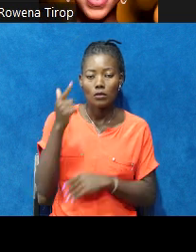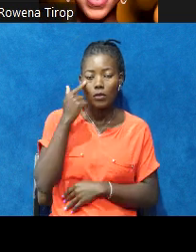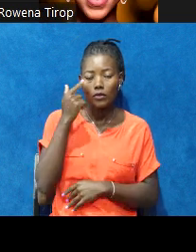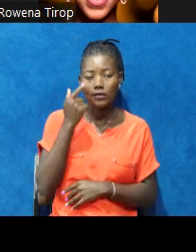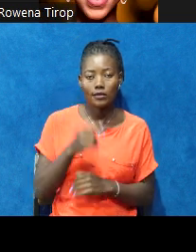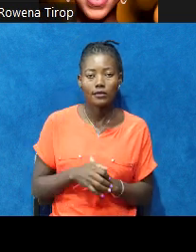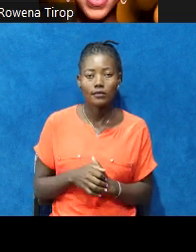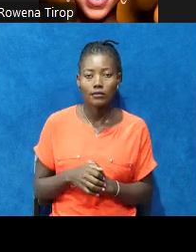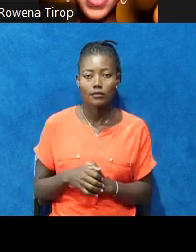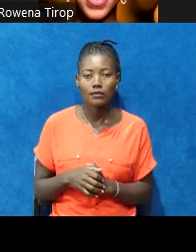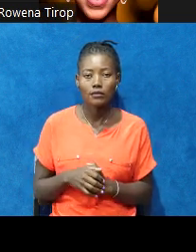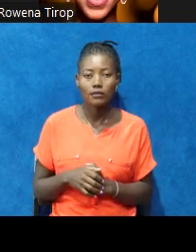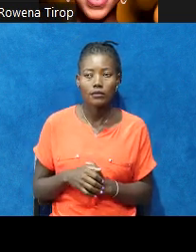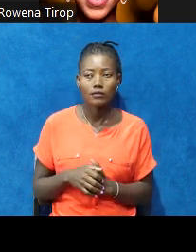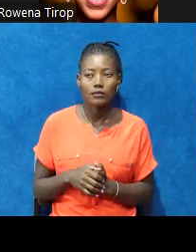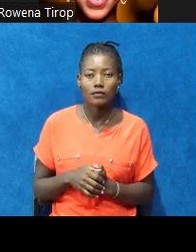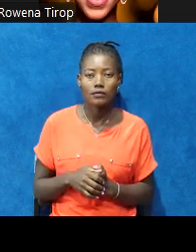Yes, you can on my.